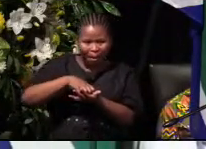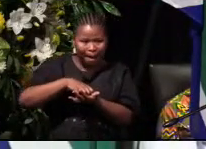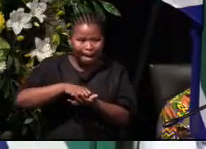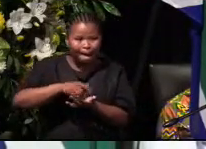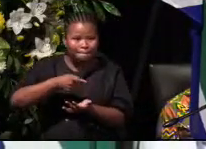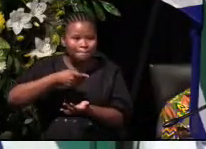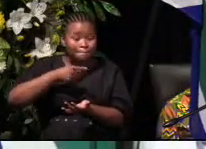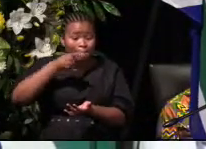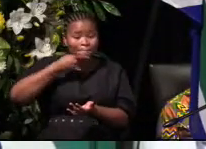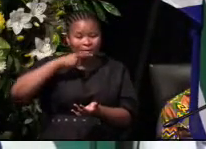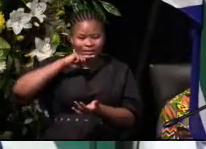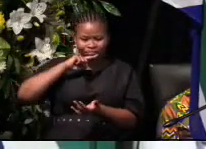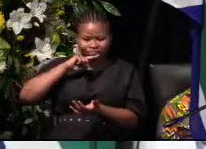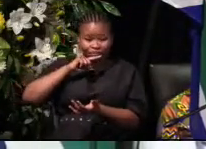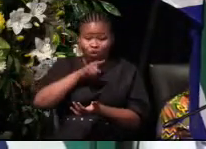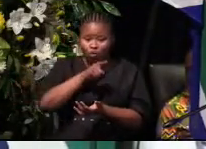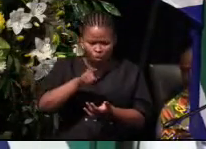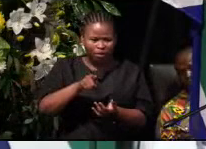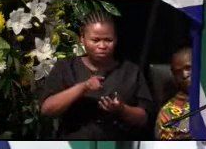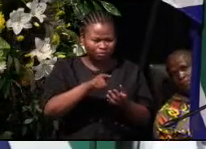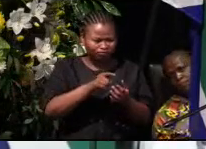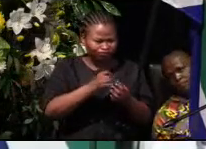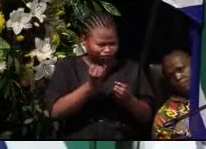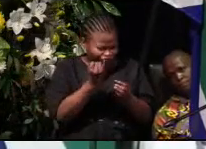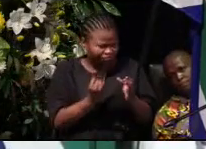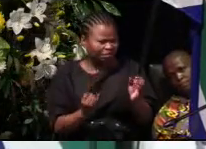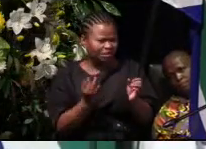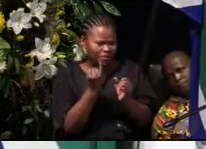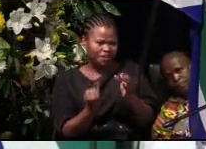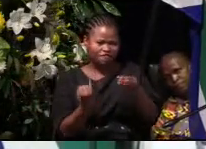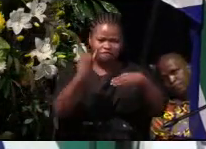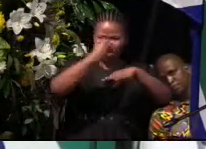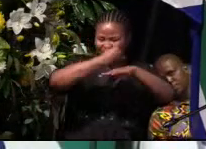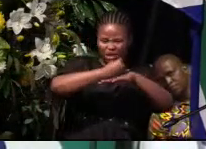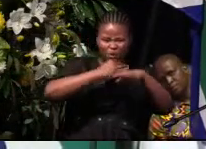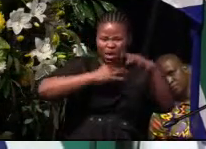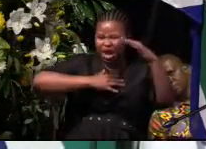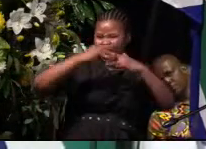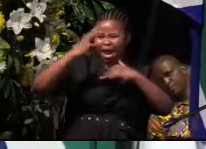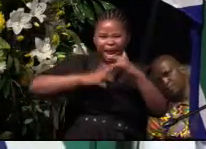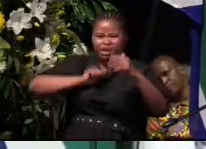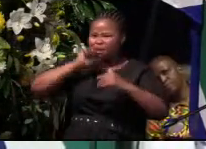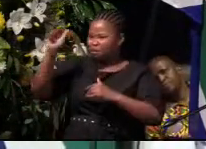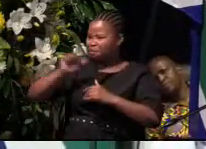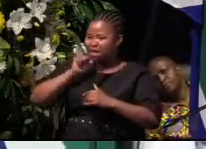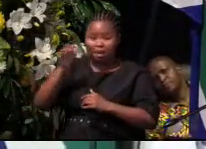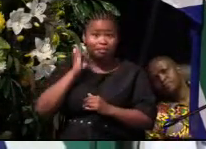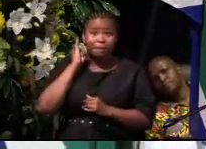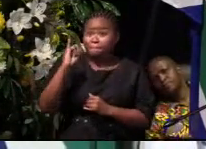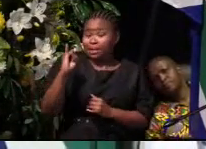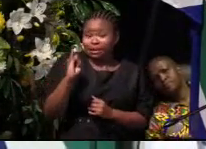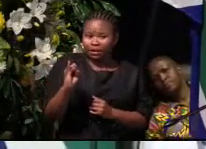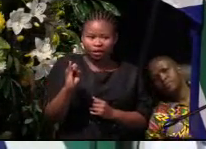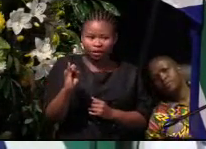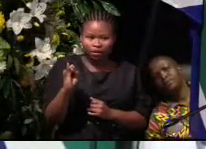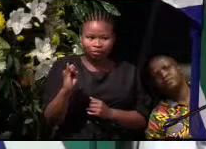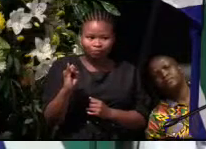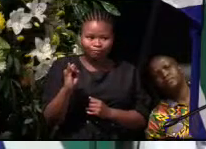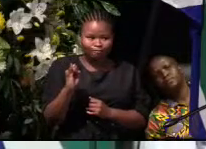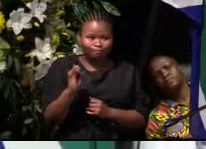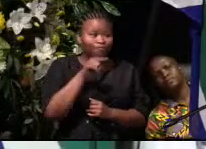but those who are invested in the status quo no matter how bad it might be